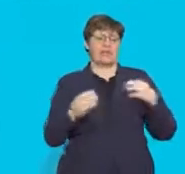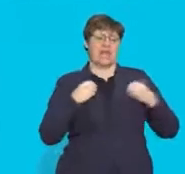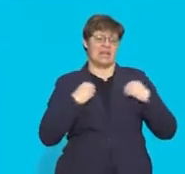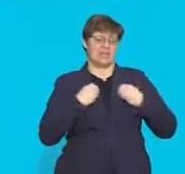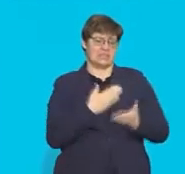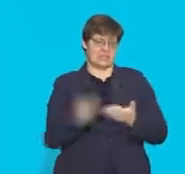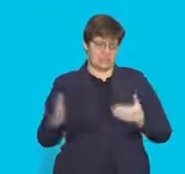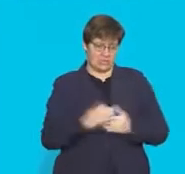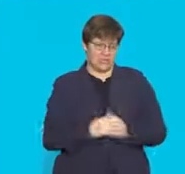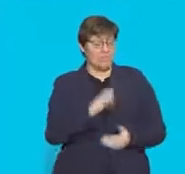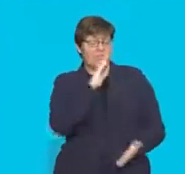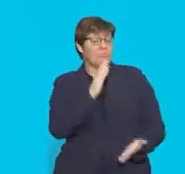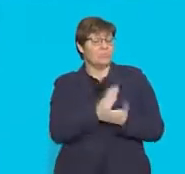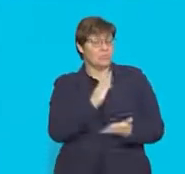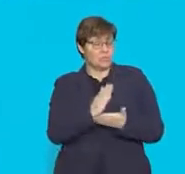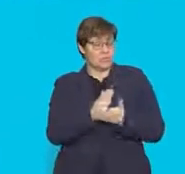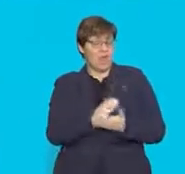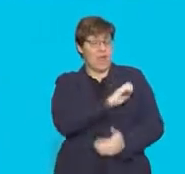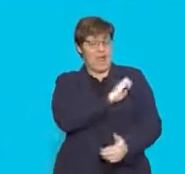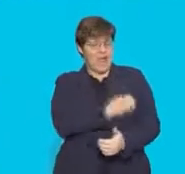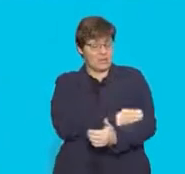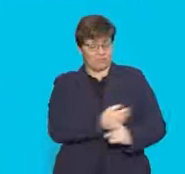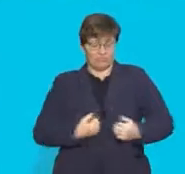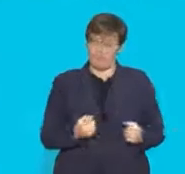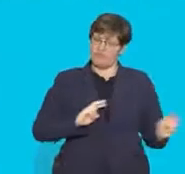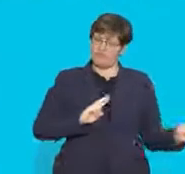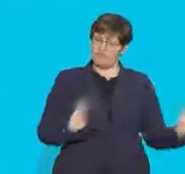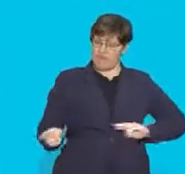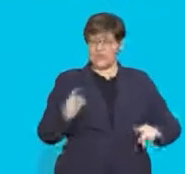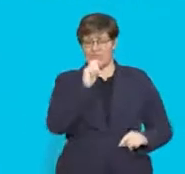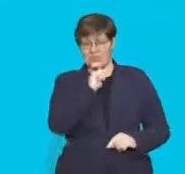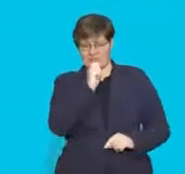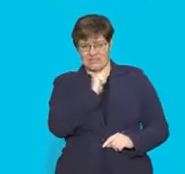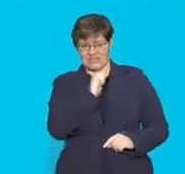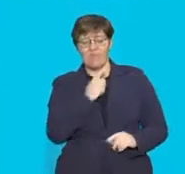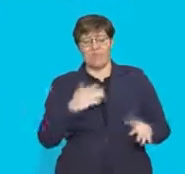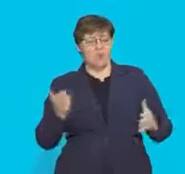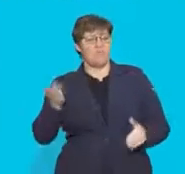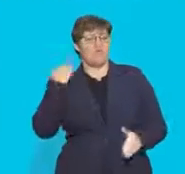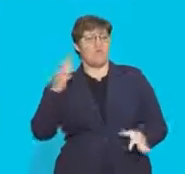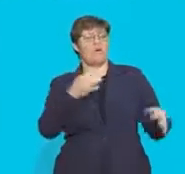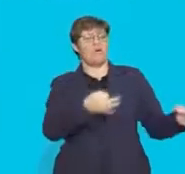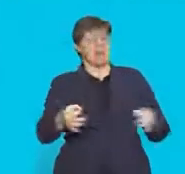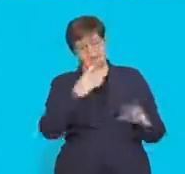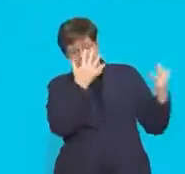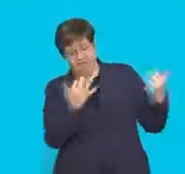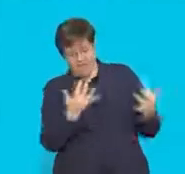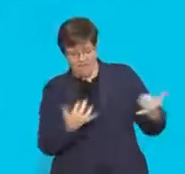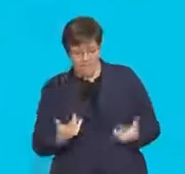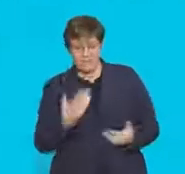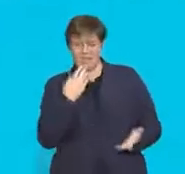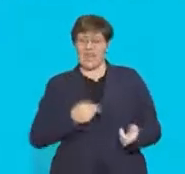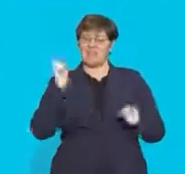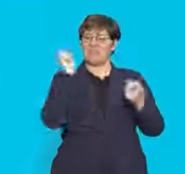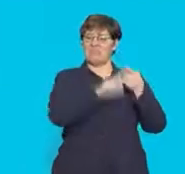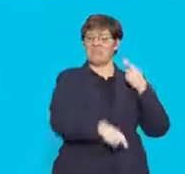asset disposal. And I'm sure that energy is now you're ready to use it to work out past papers and to ensure that you